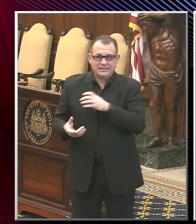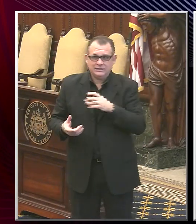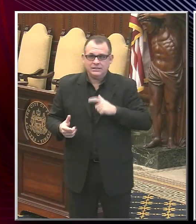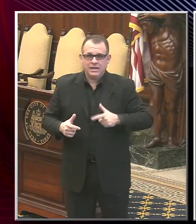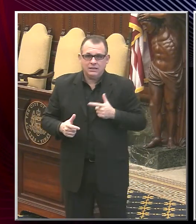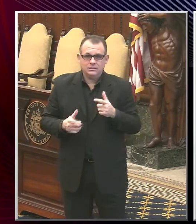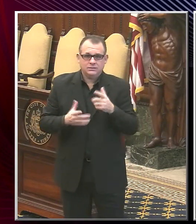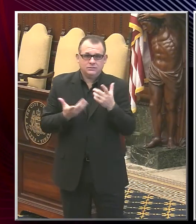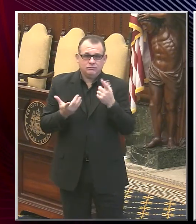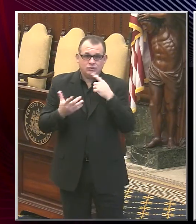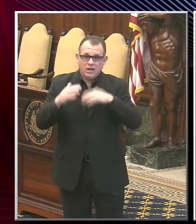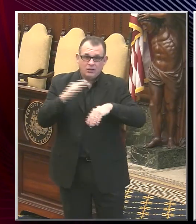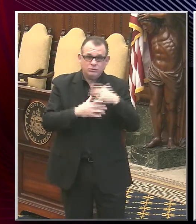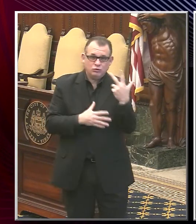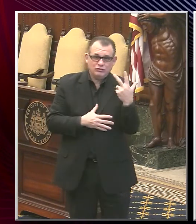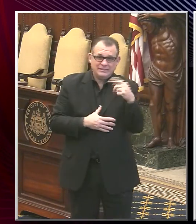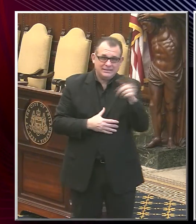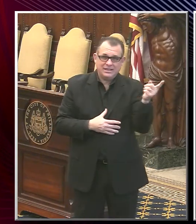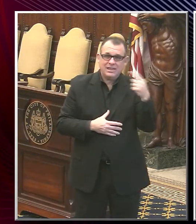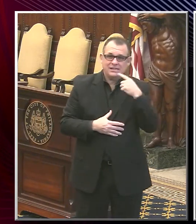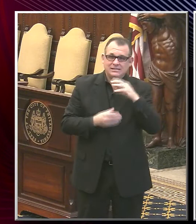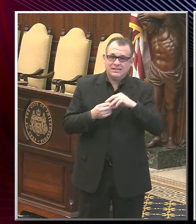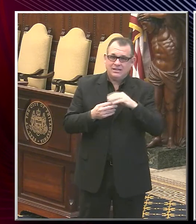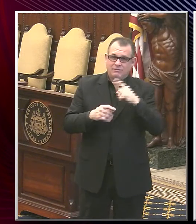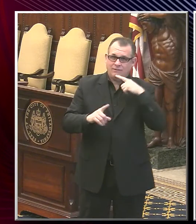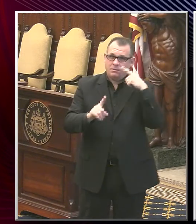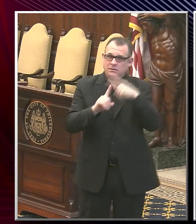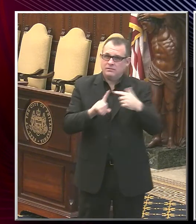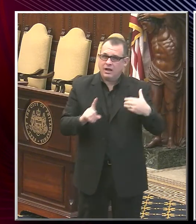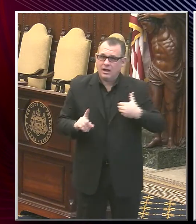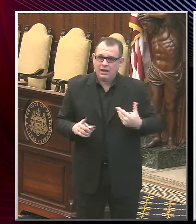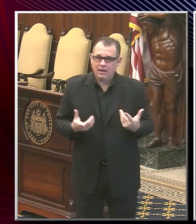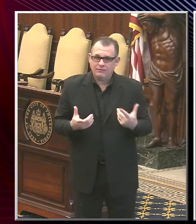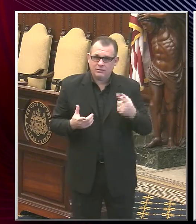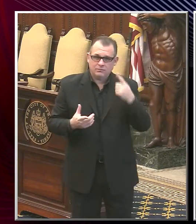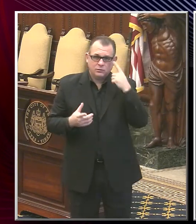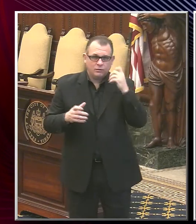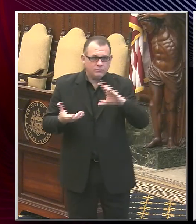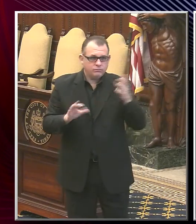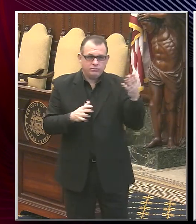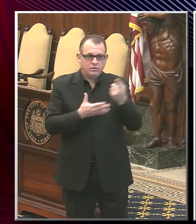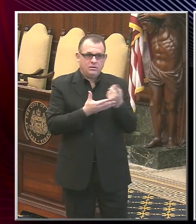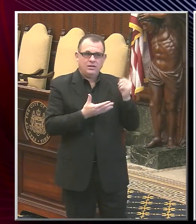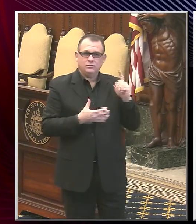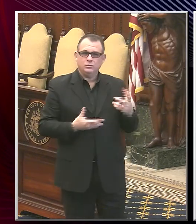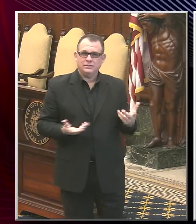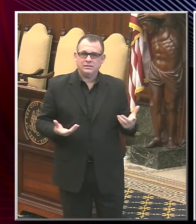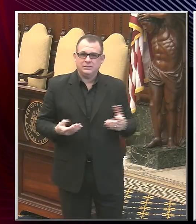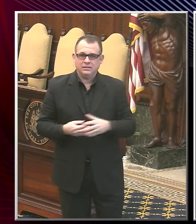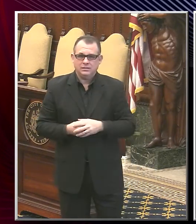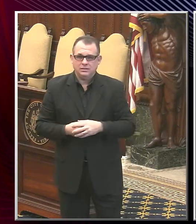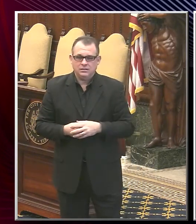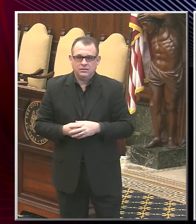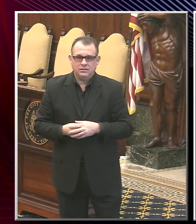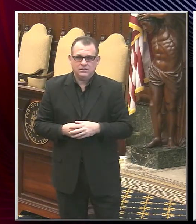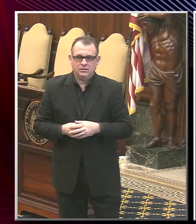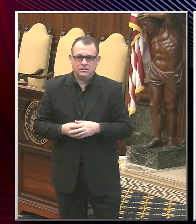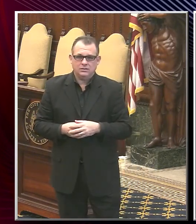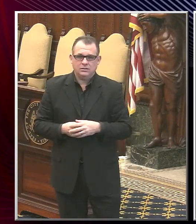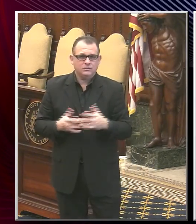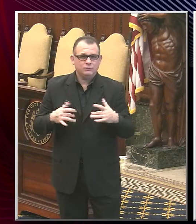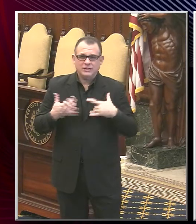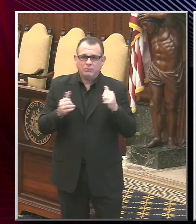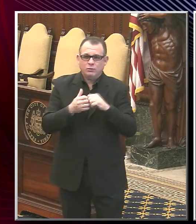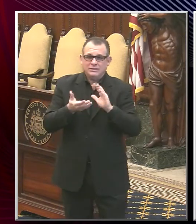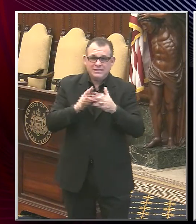legislators, now up to 3, report that they are positive after some interactions there. Just wondering if we generally are tracking